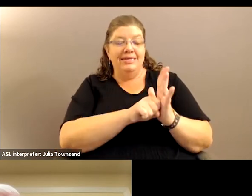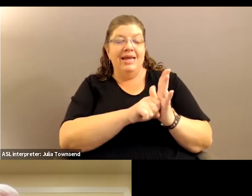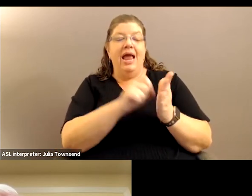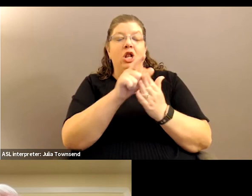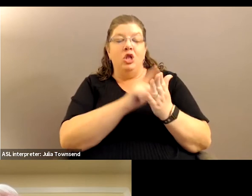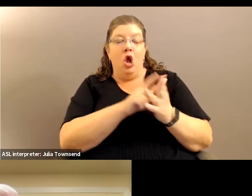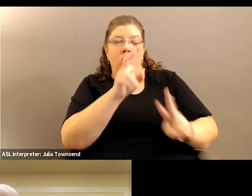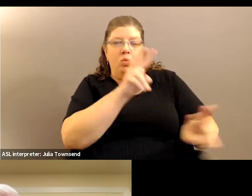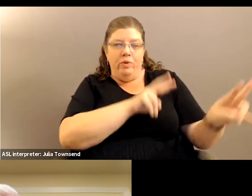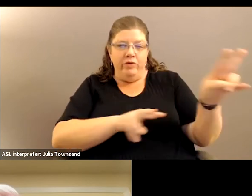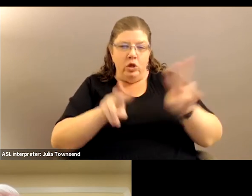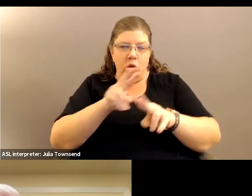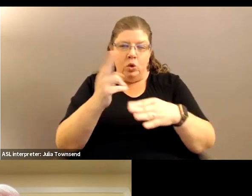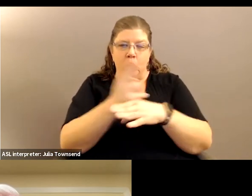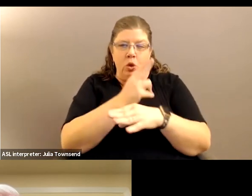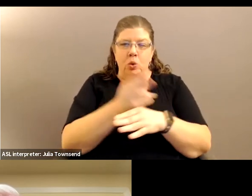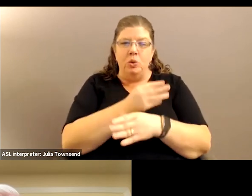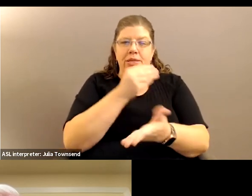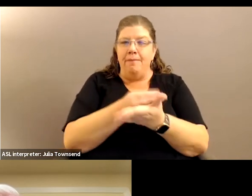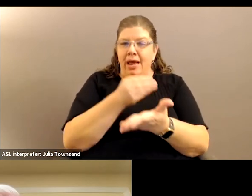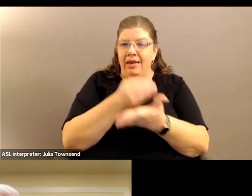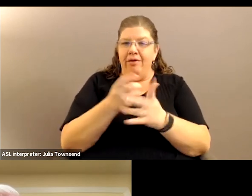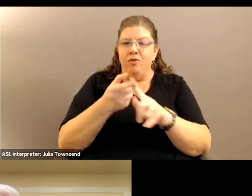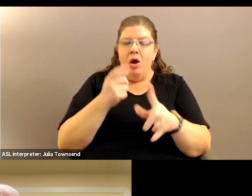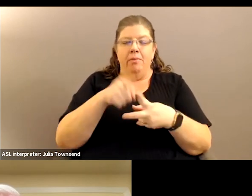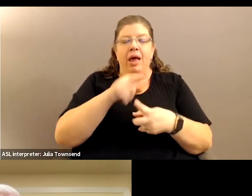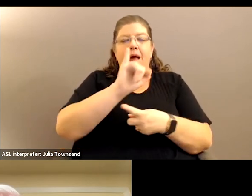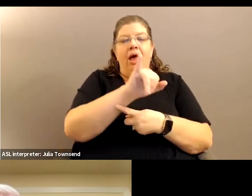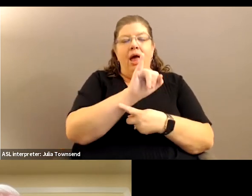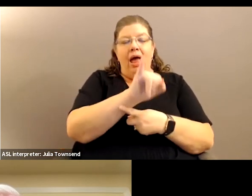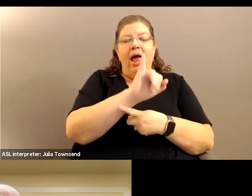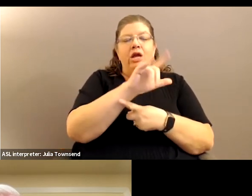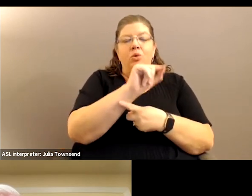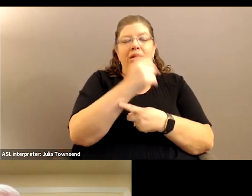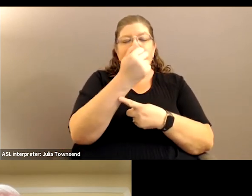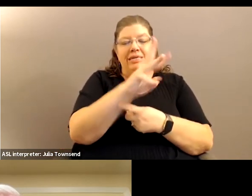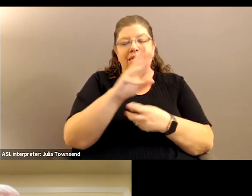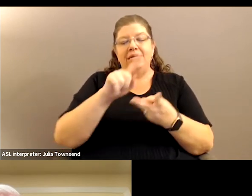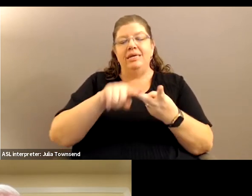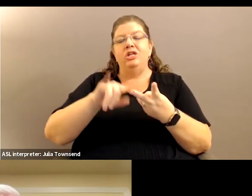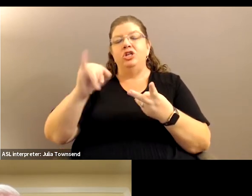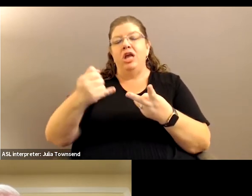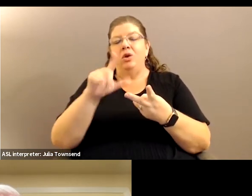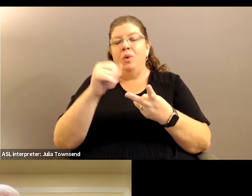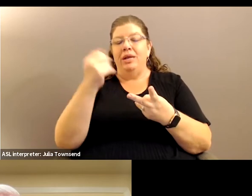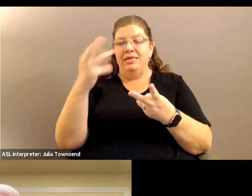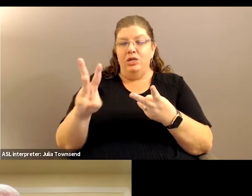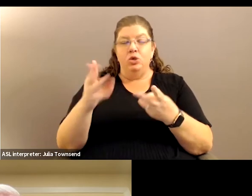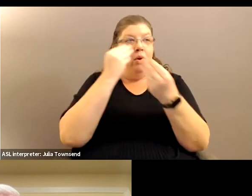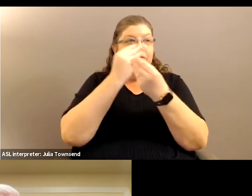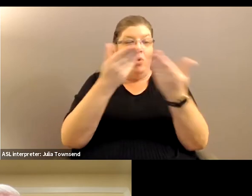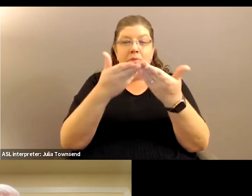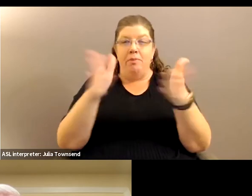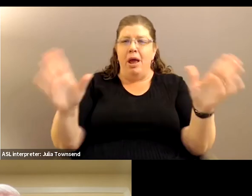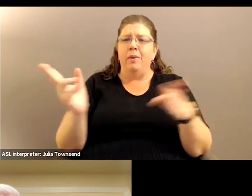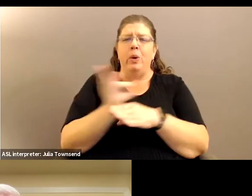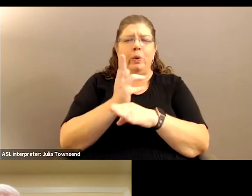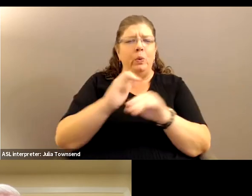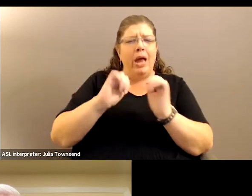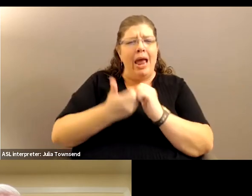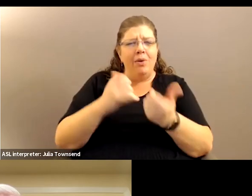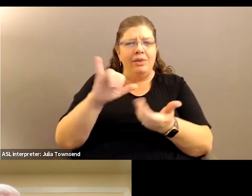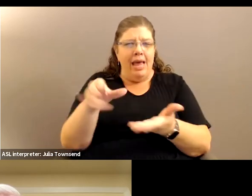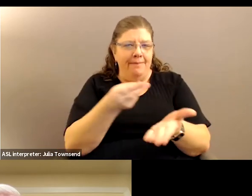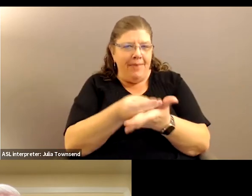of measures i 2016 and j2016 funds and to inform the public about those uses the